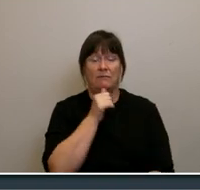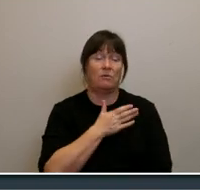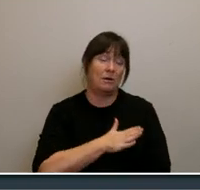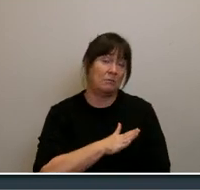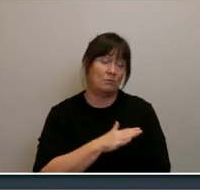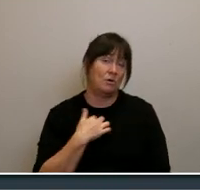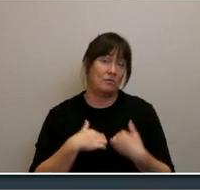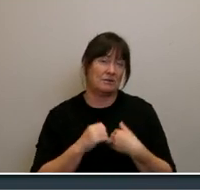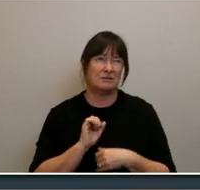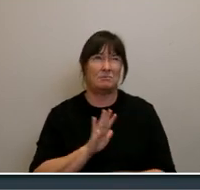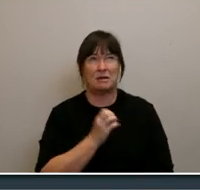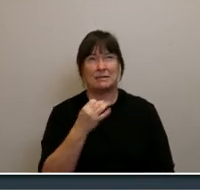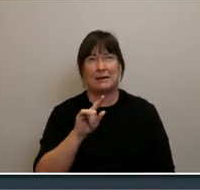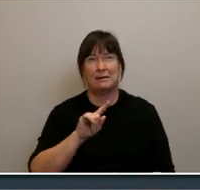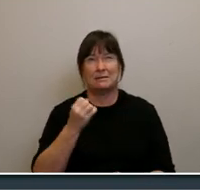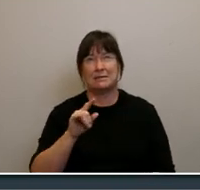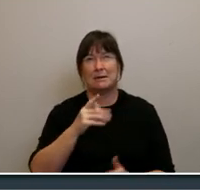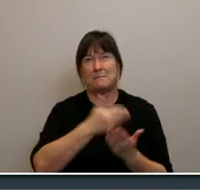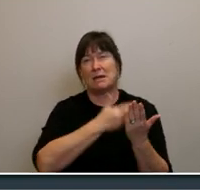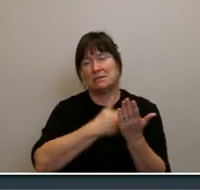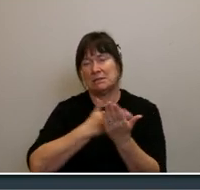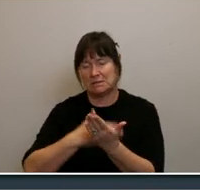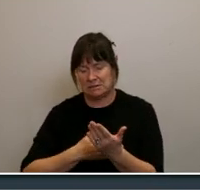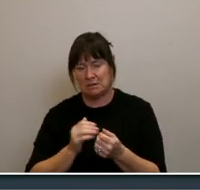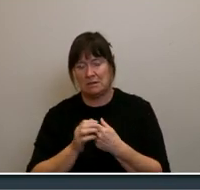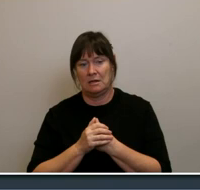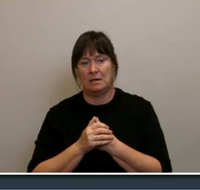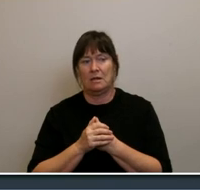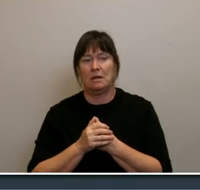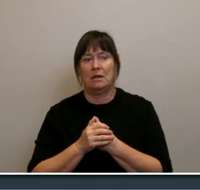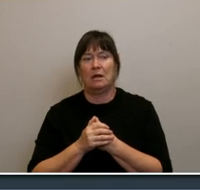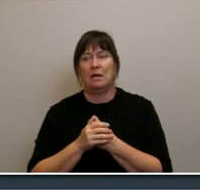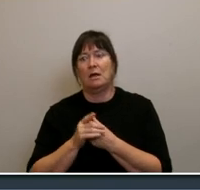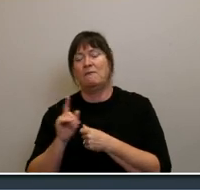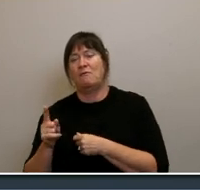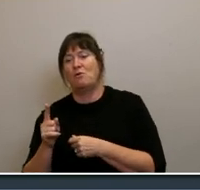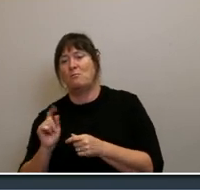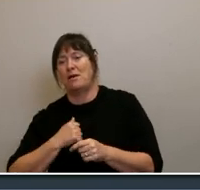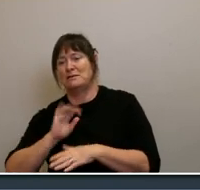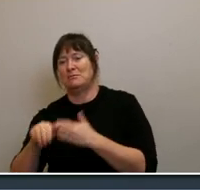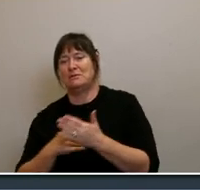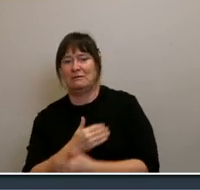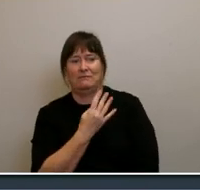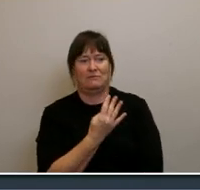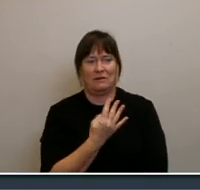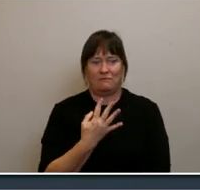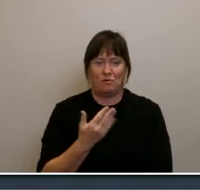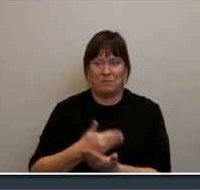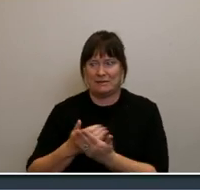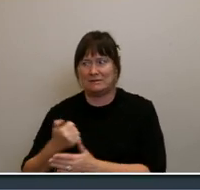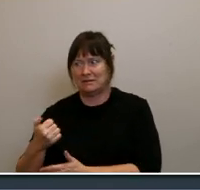because it's about 10 pages. And I didn't really, once I got to 45 pages for the first one and 64 for the last